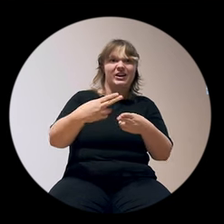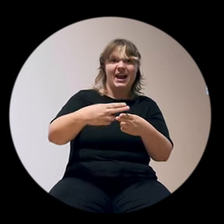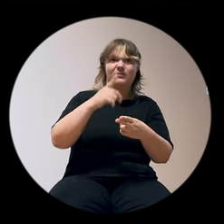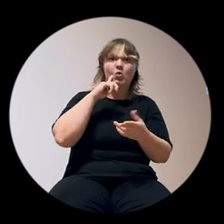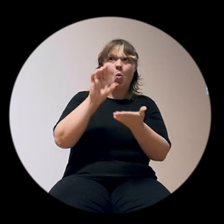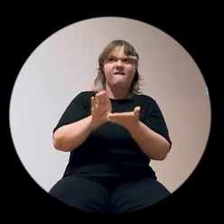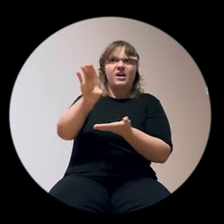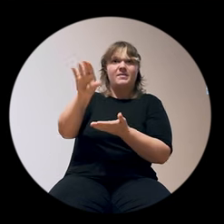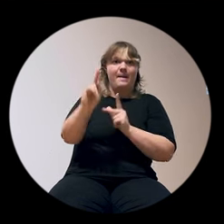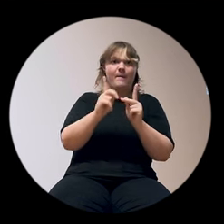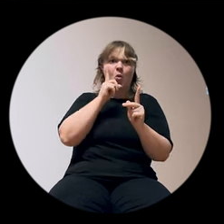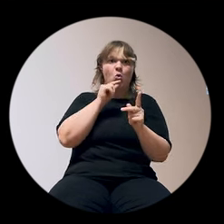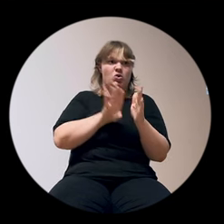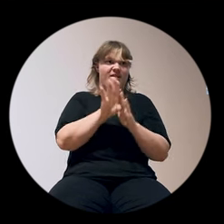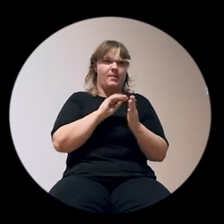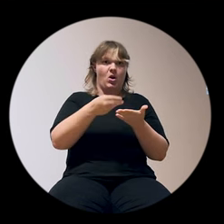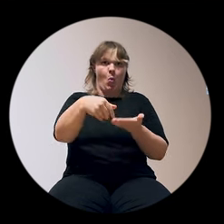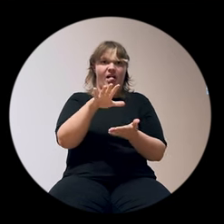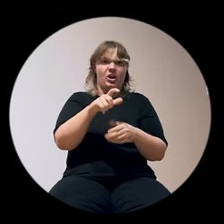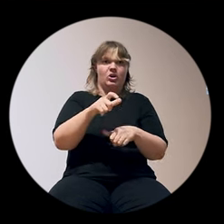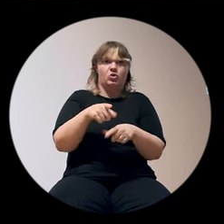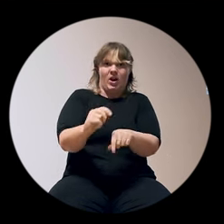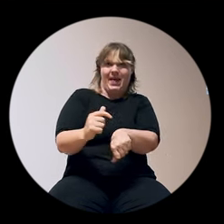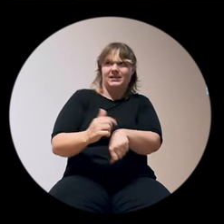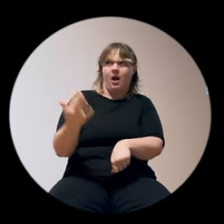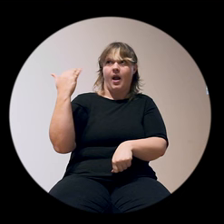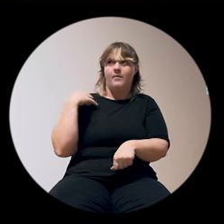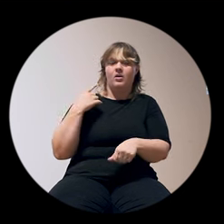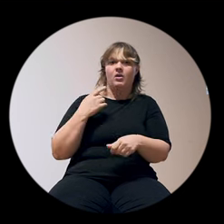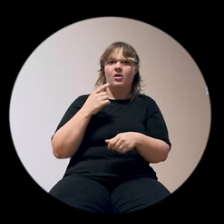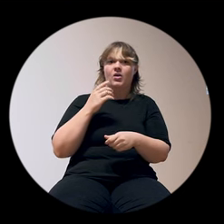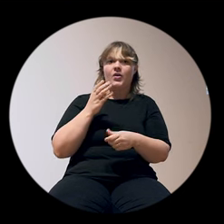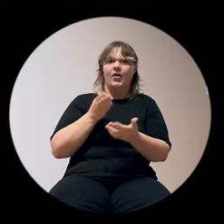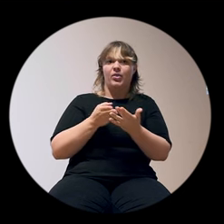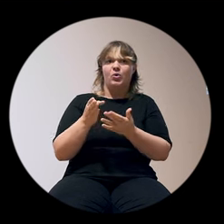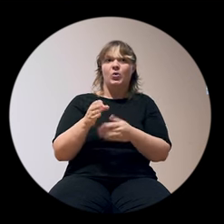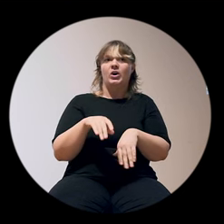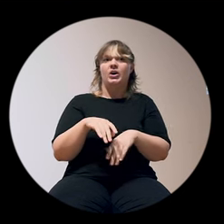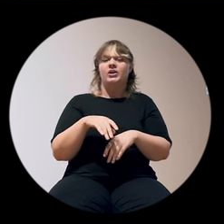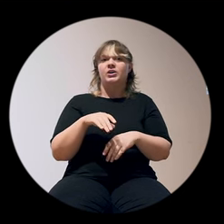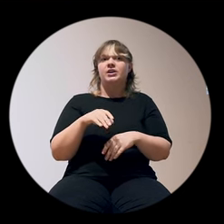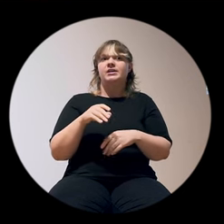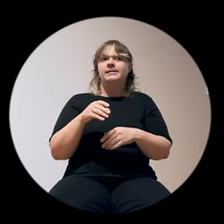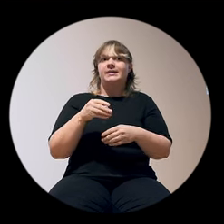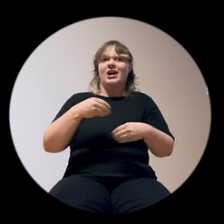by those that built their wealth during that time through trafficking and through